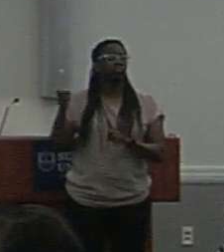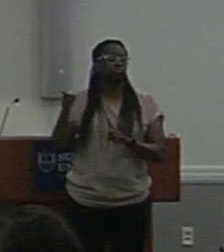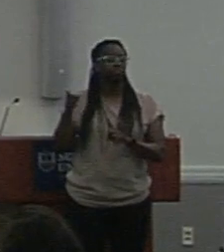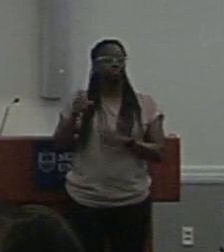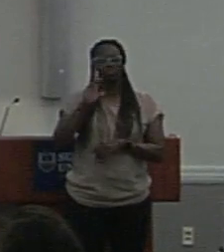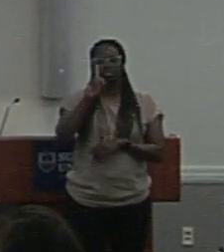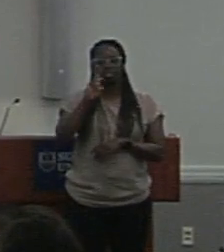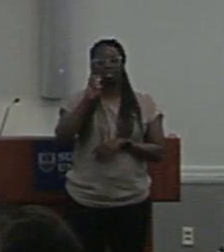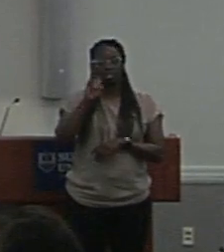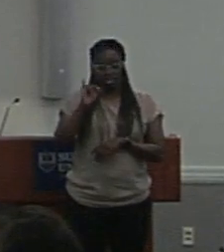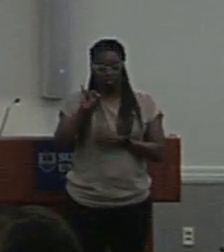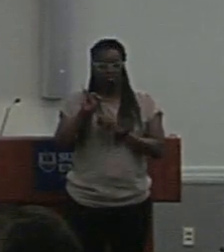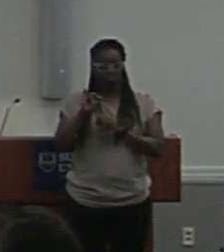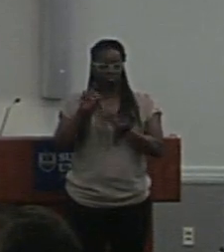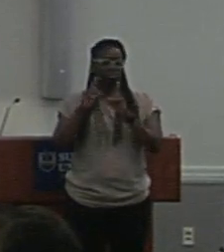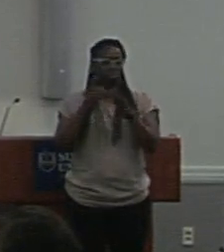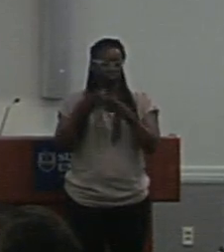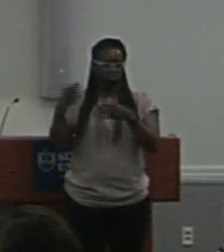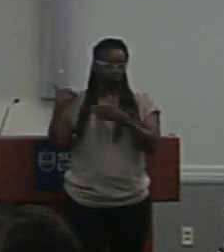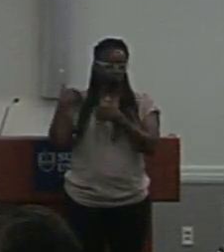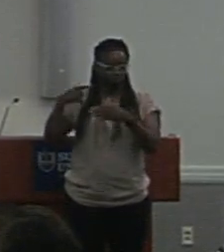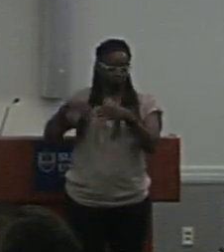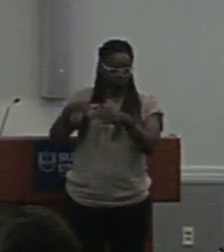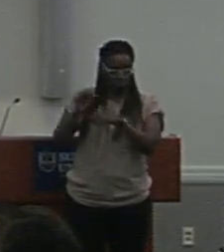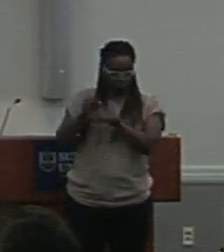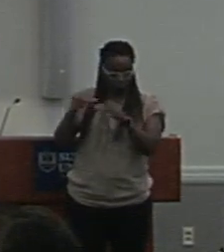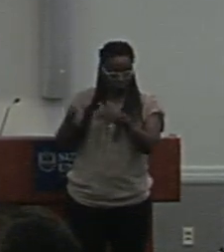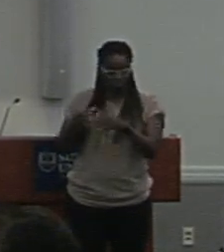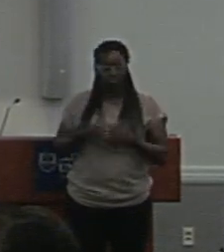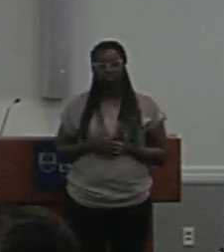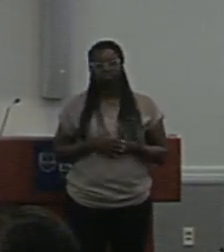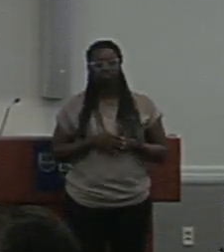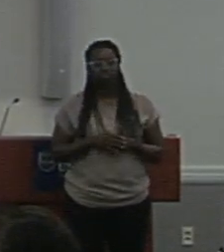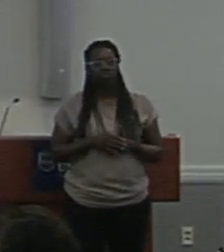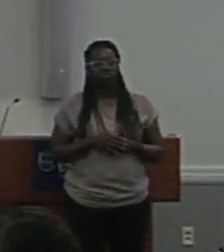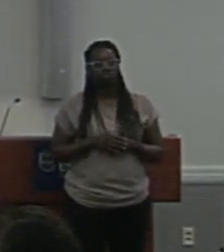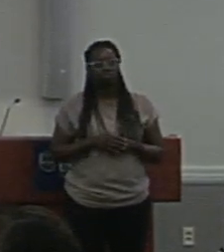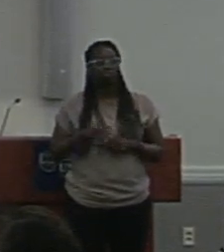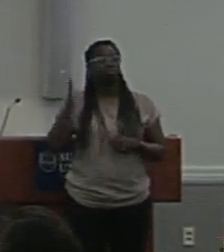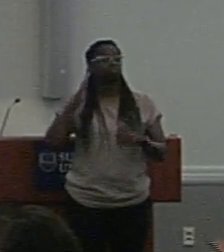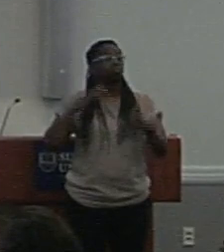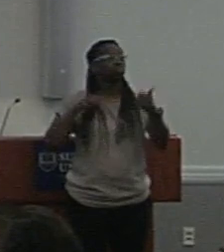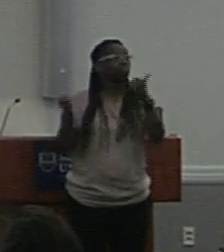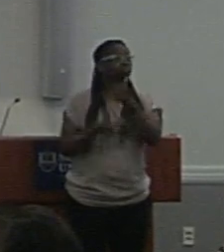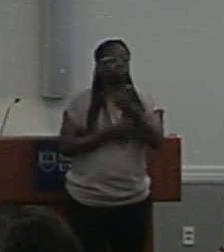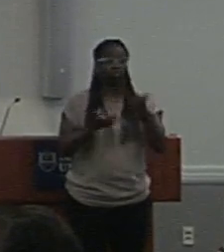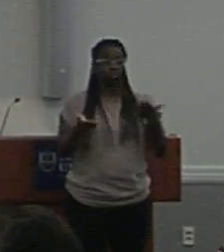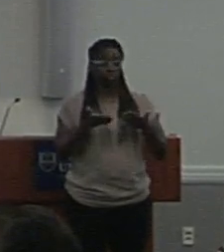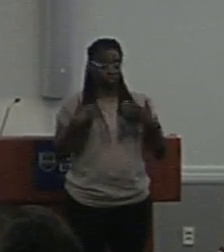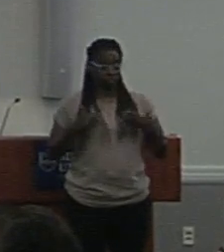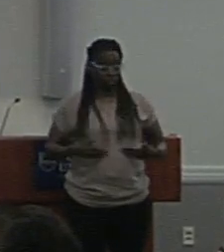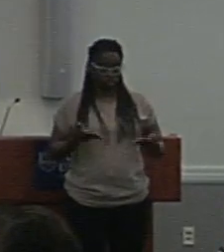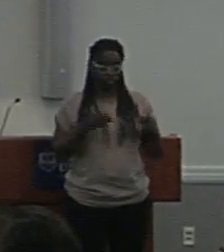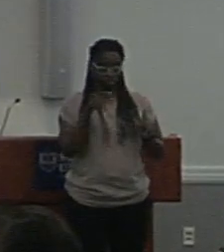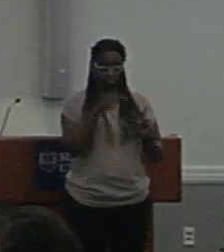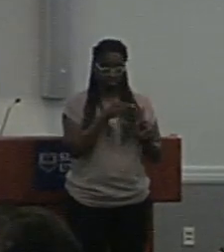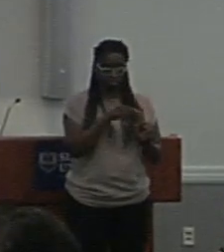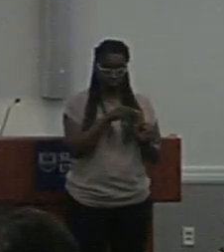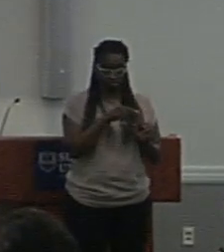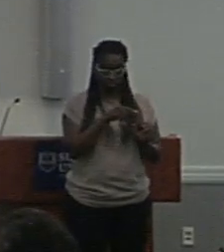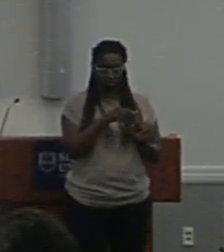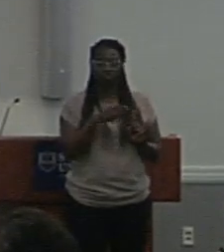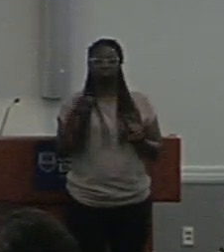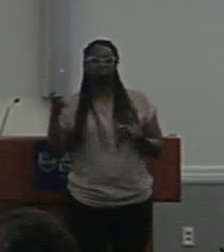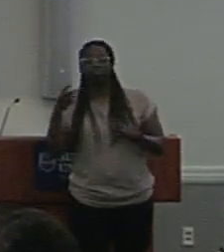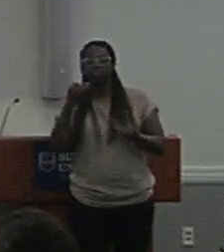role for us. We were previously in the Human Services Cabinet, but as Zari mentioned at the beginning, the city and Mayor Wu